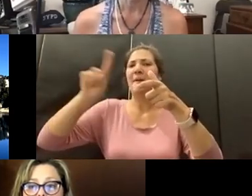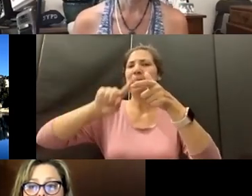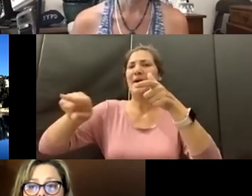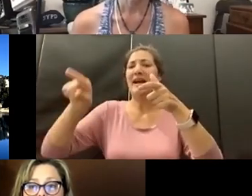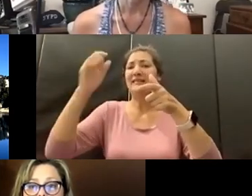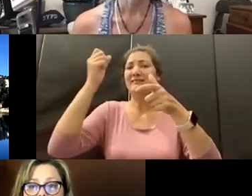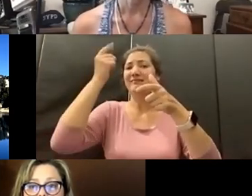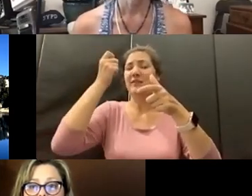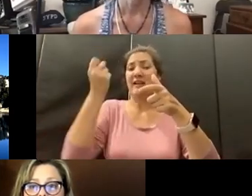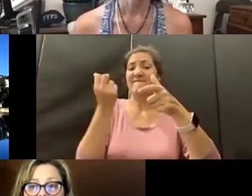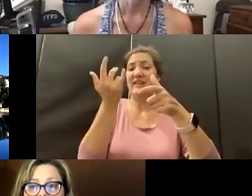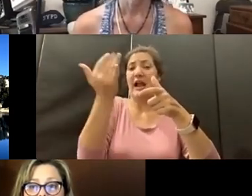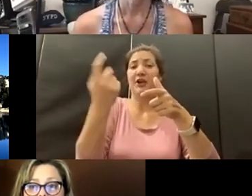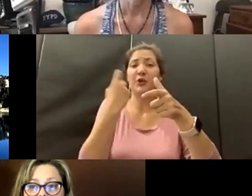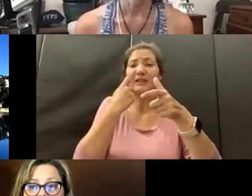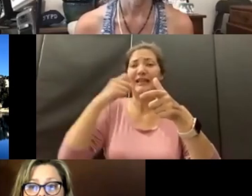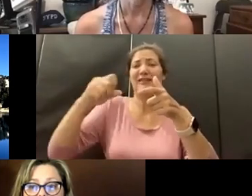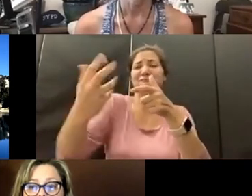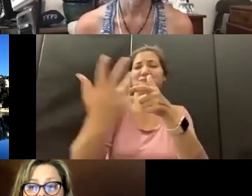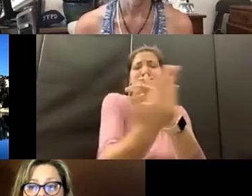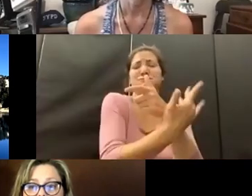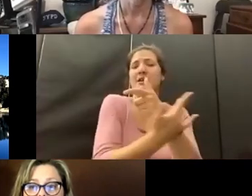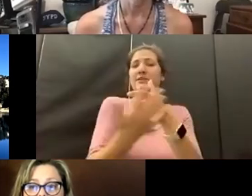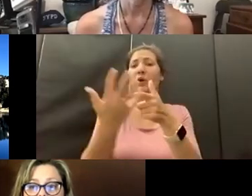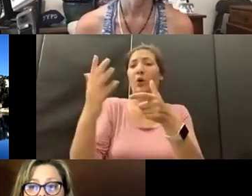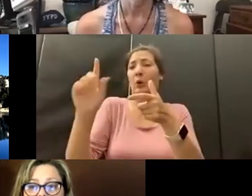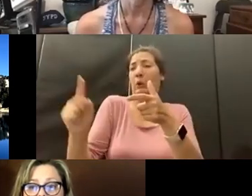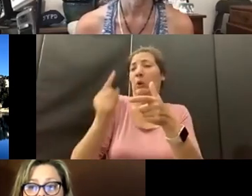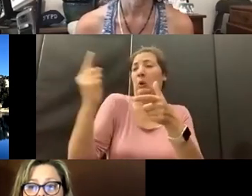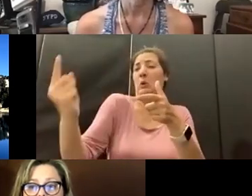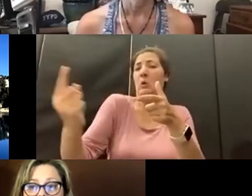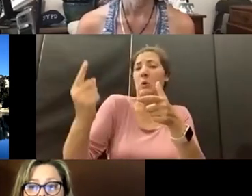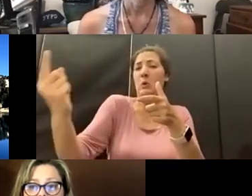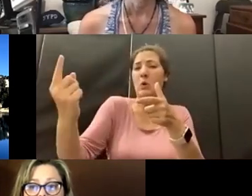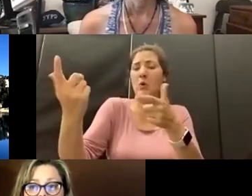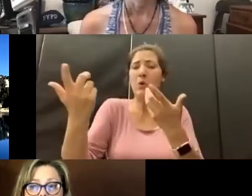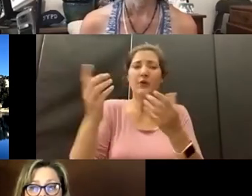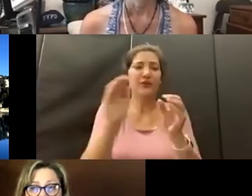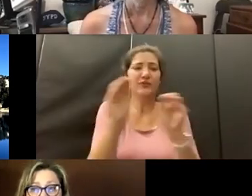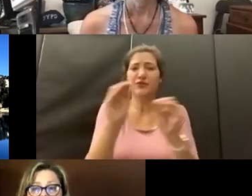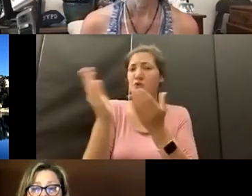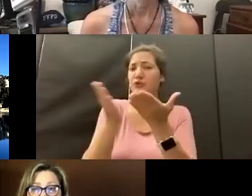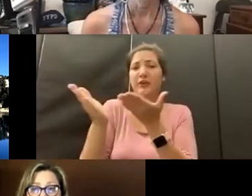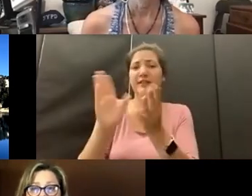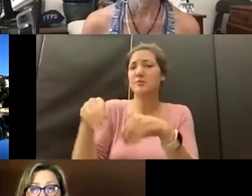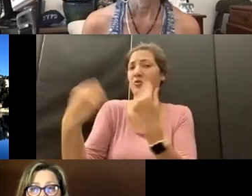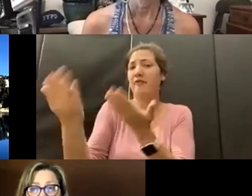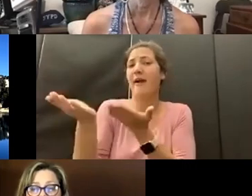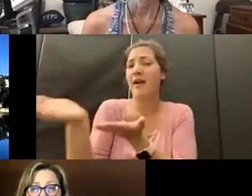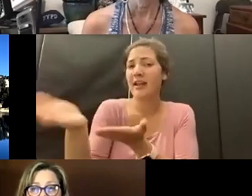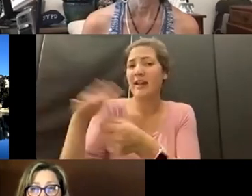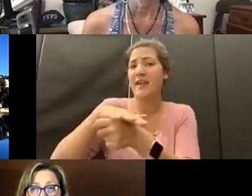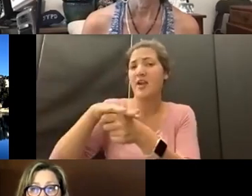very isolated in a community where they weren't 2 years ago. So there's growth for